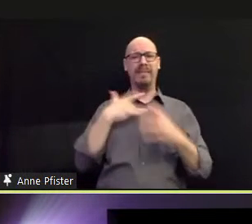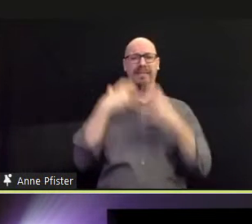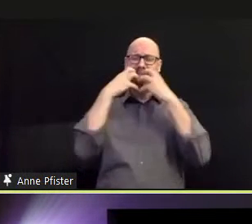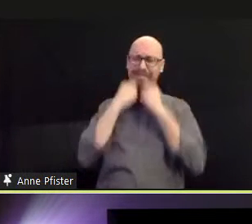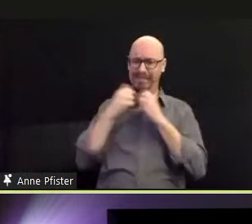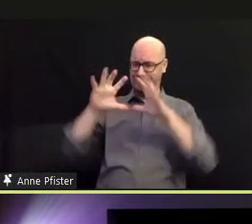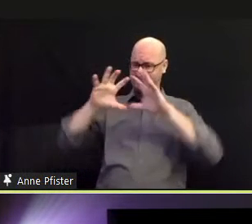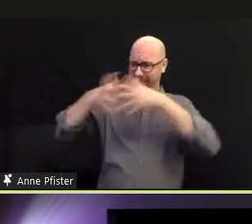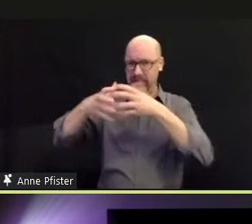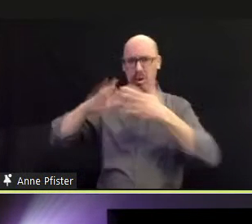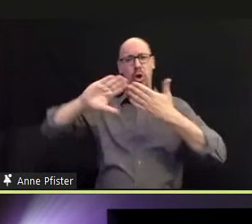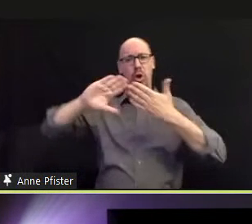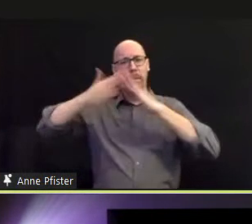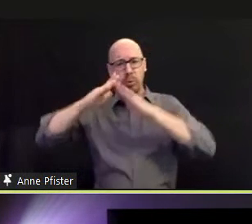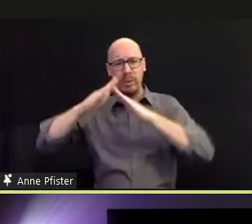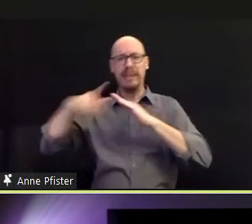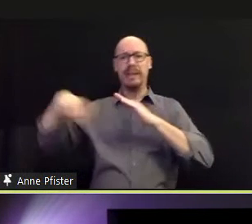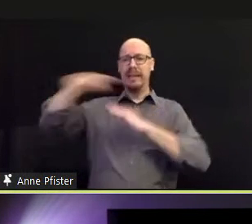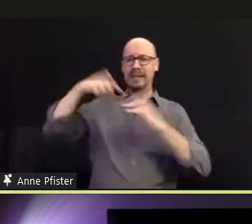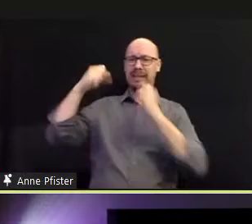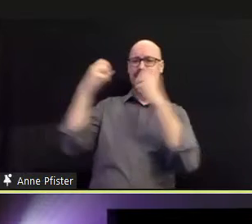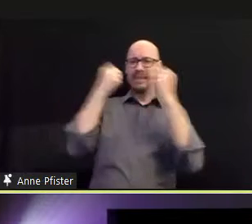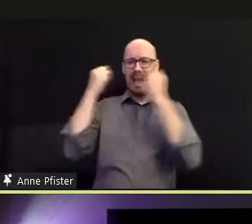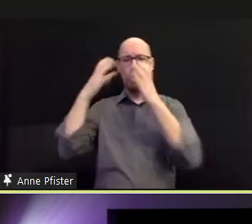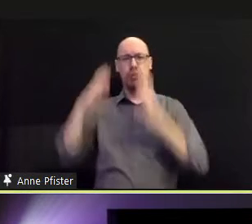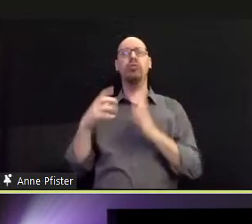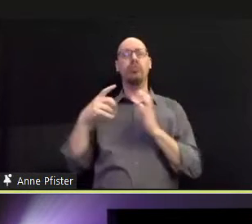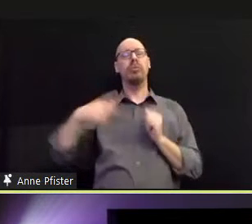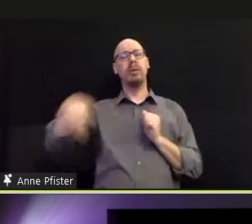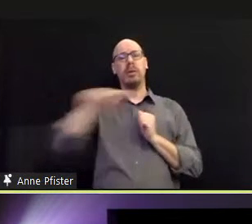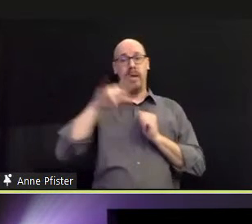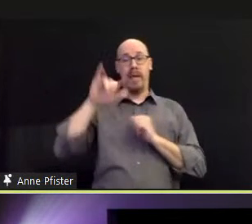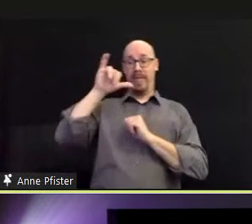valued the sense of community that formed there and that was shaped by